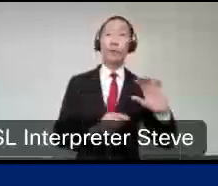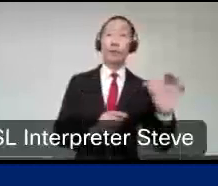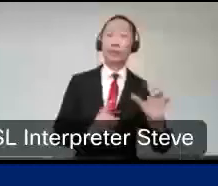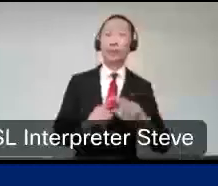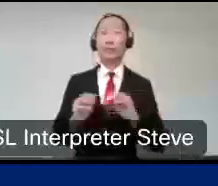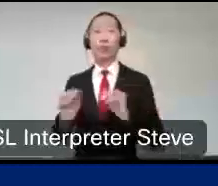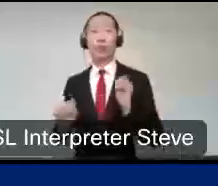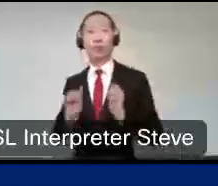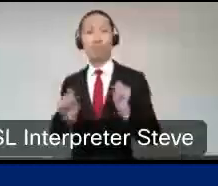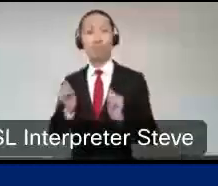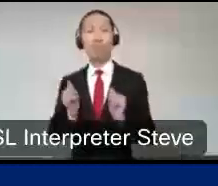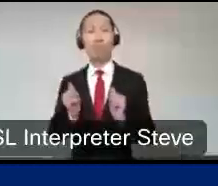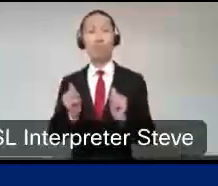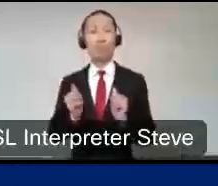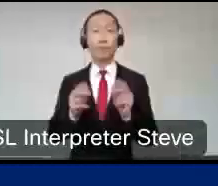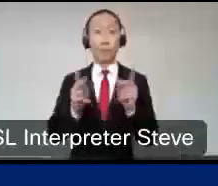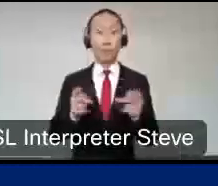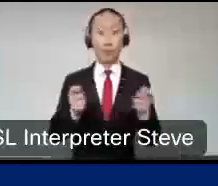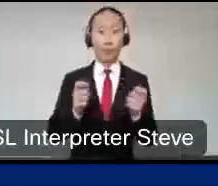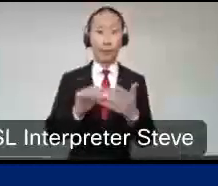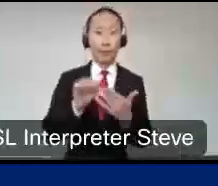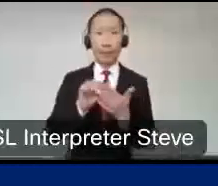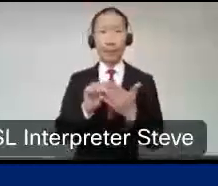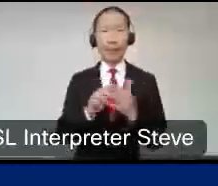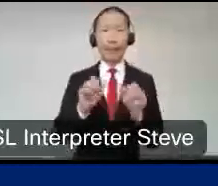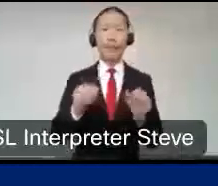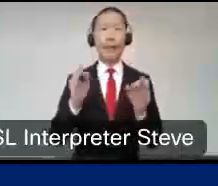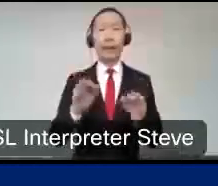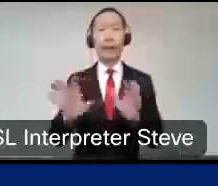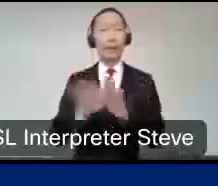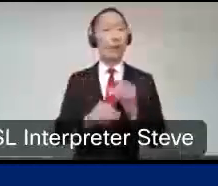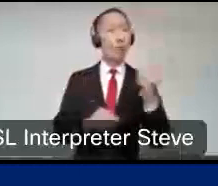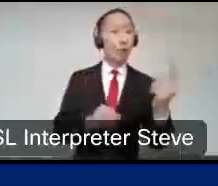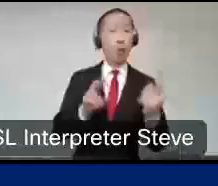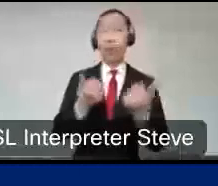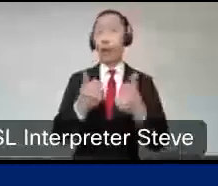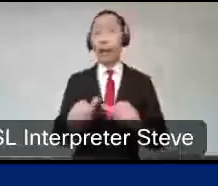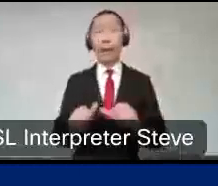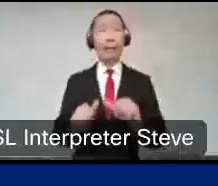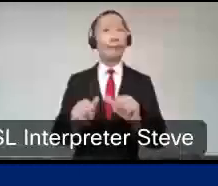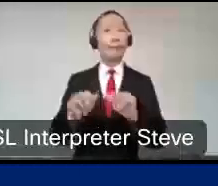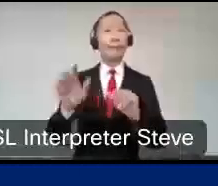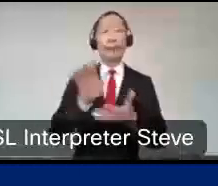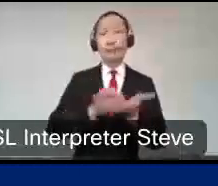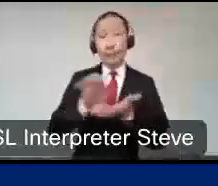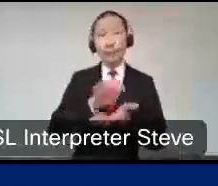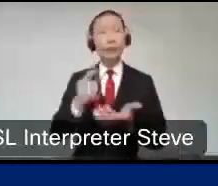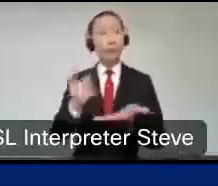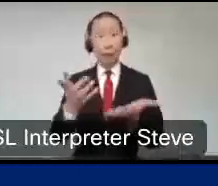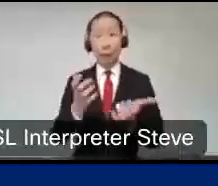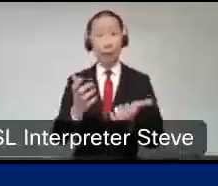aggressive. A person managing the account can choose just one of these or any combination up to all of them if they